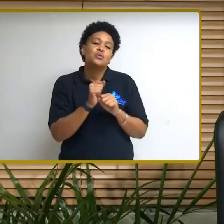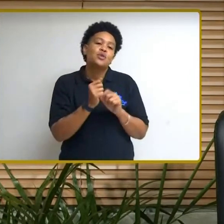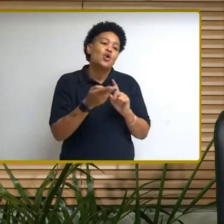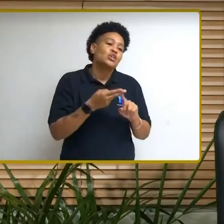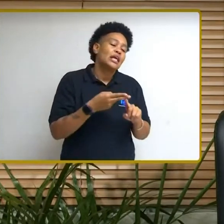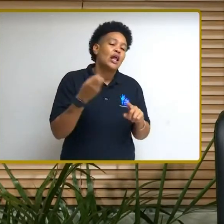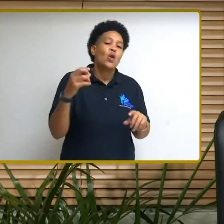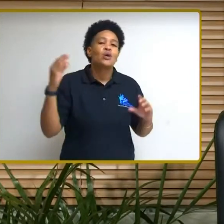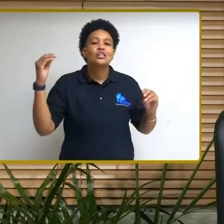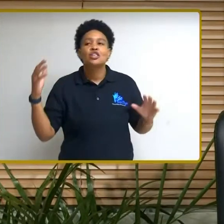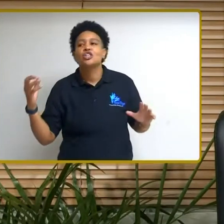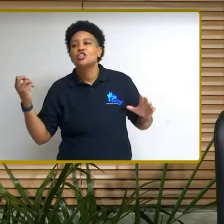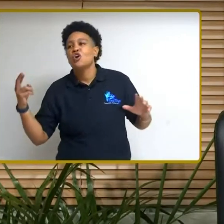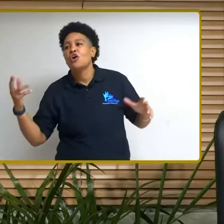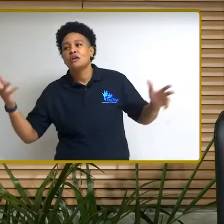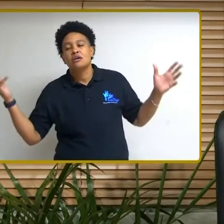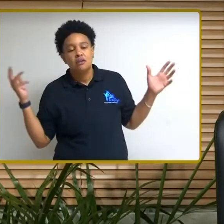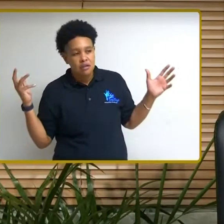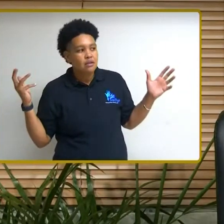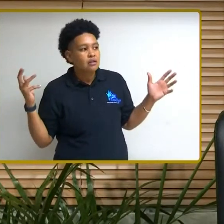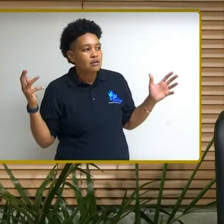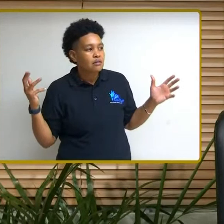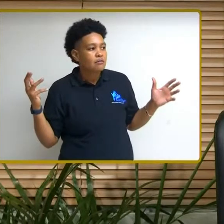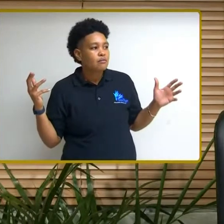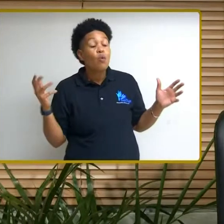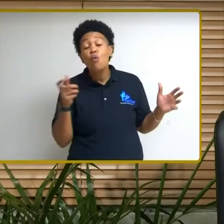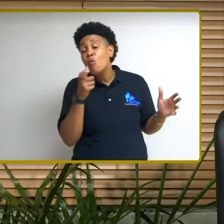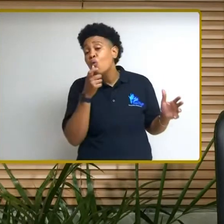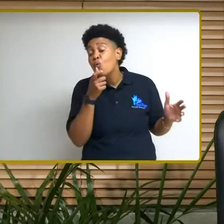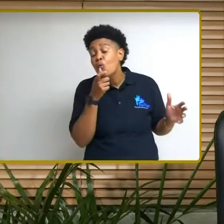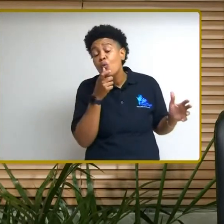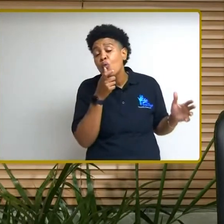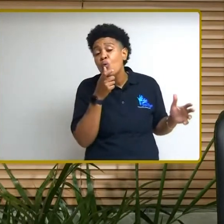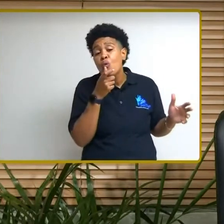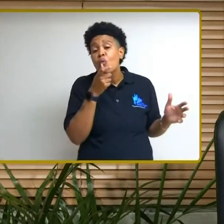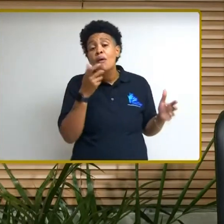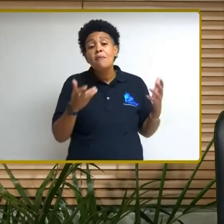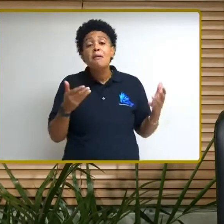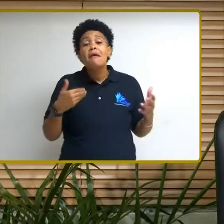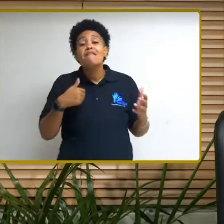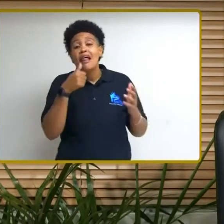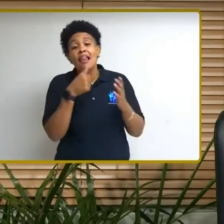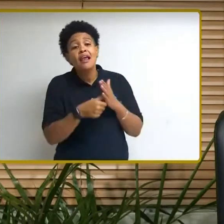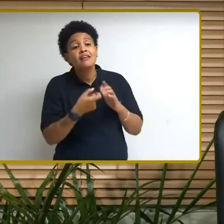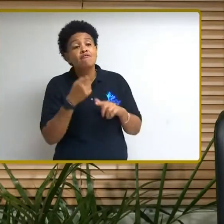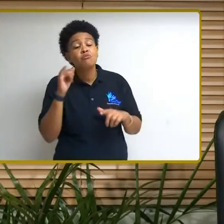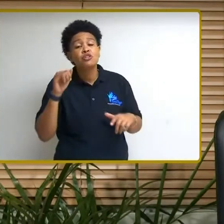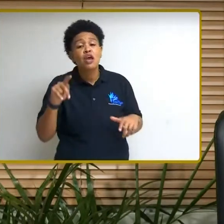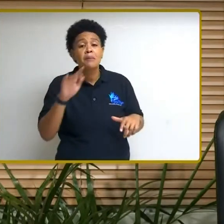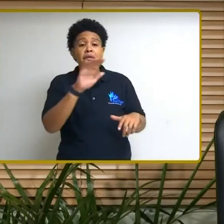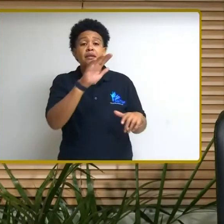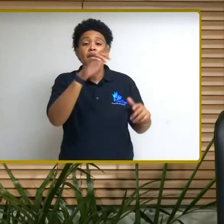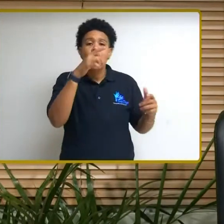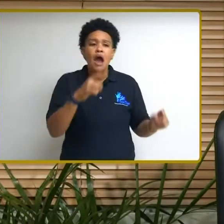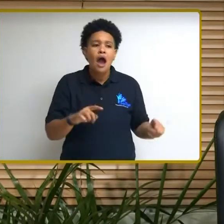hotel or a teacher, who may have a letter from a JP